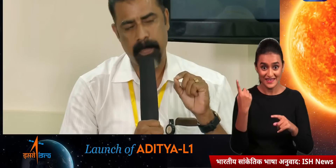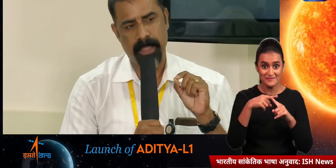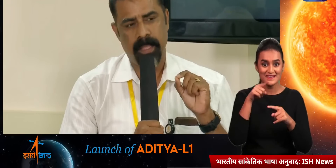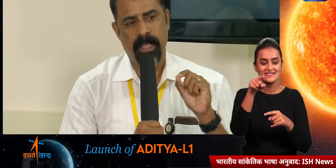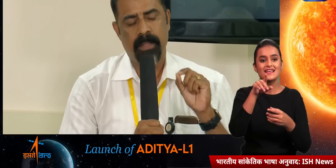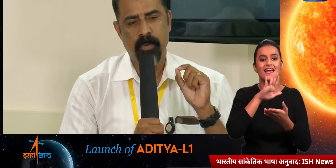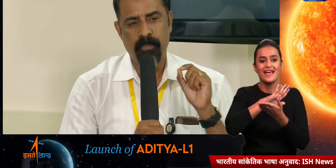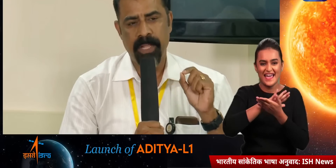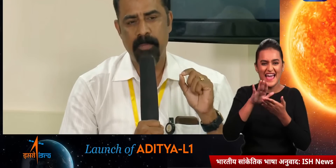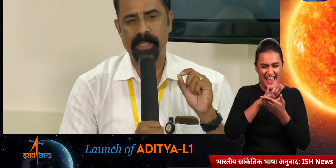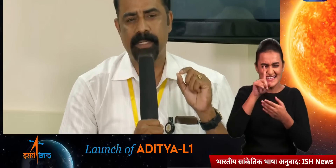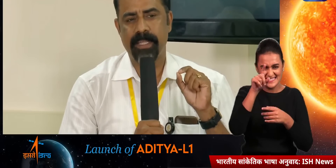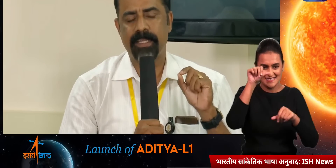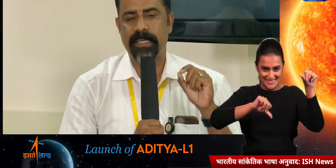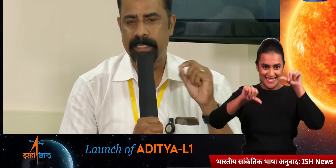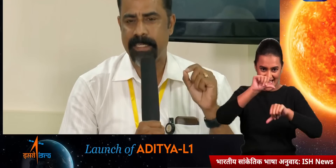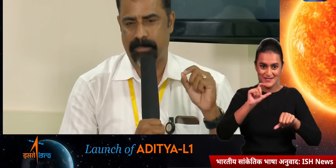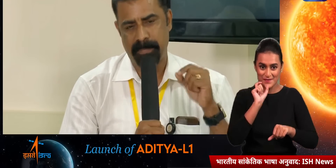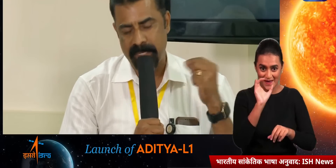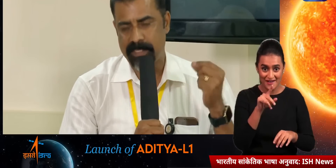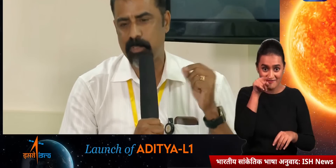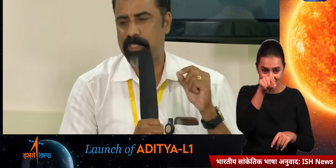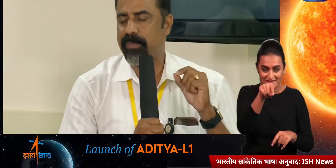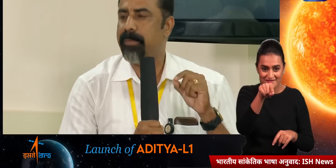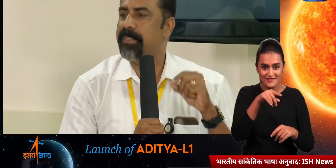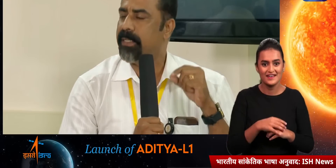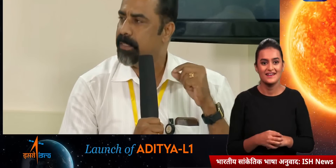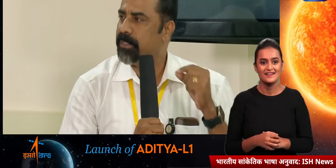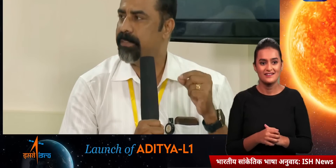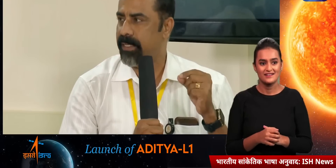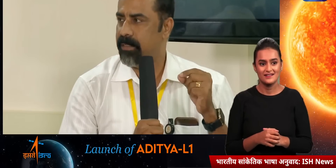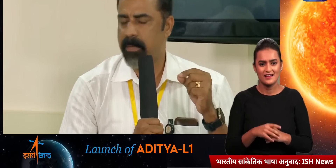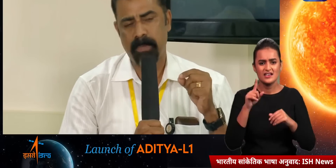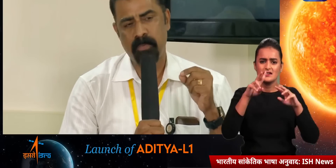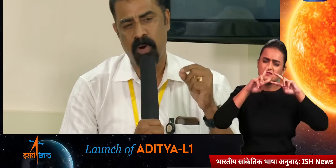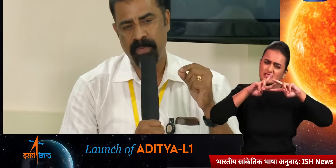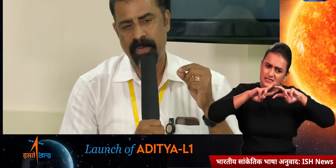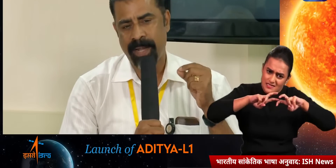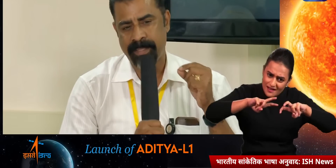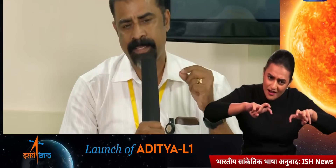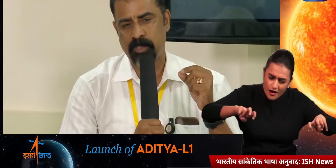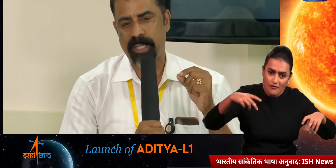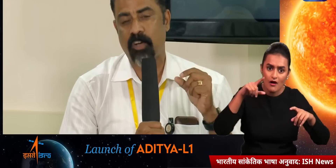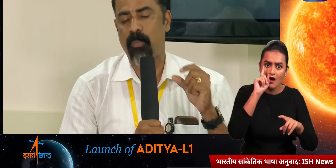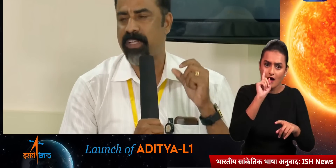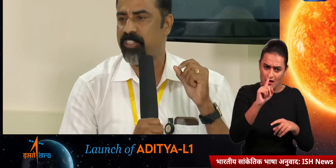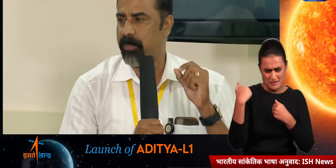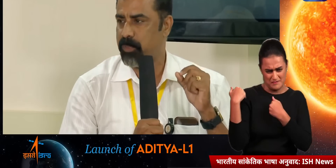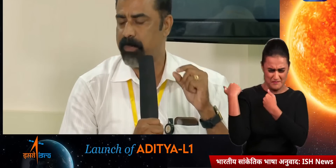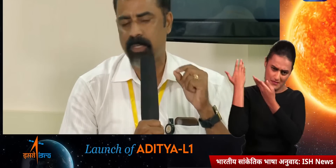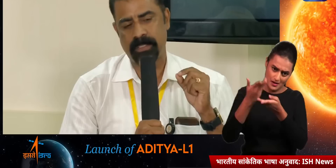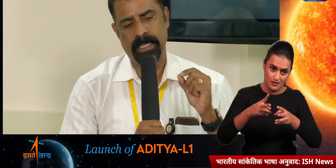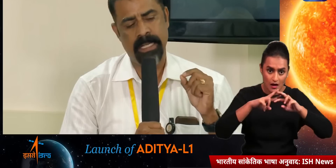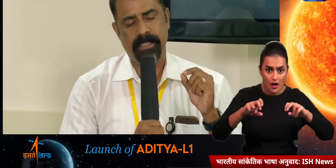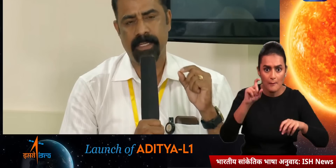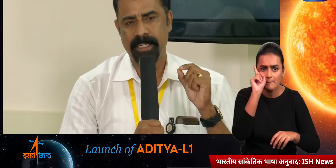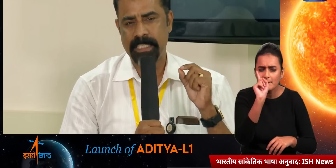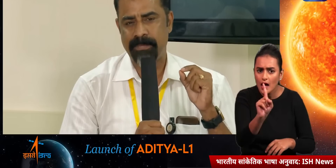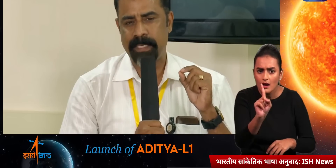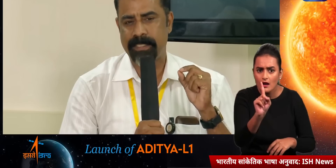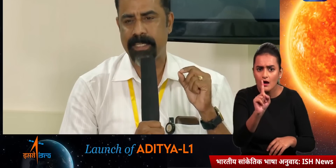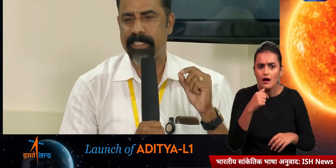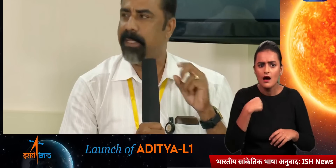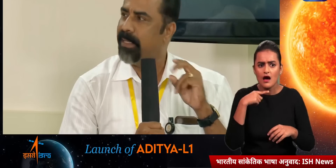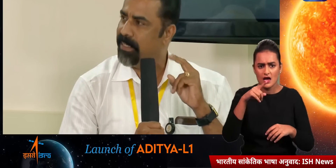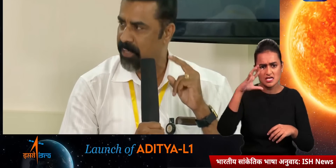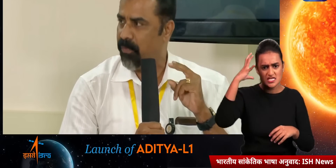that thing. You know, we have been studying in decades, maybe in centuries, we have been studying about the sun. But what we are lacking actually a comprehensive approach, because sun is